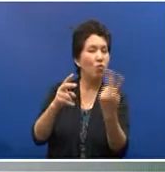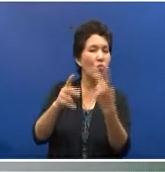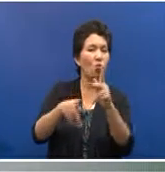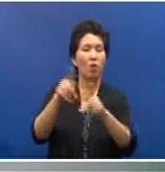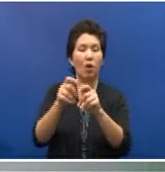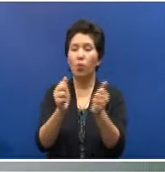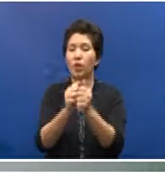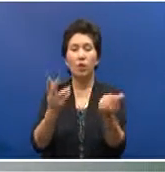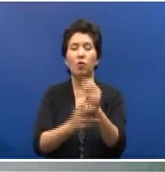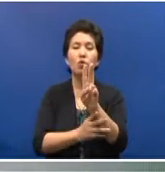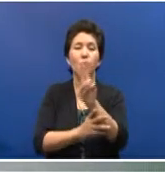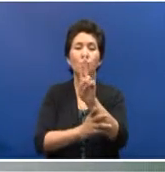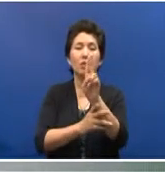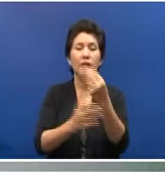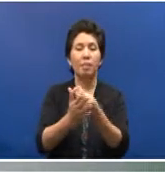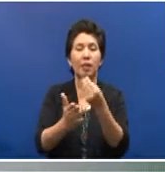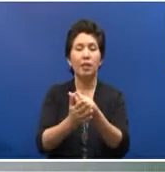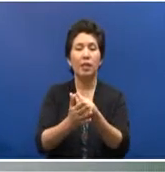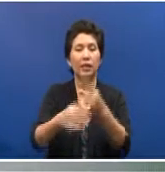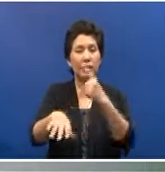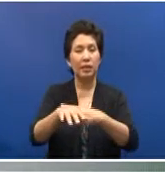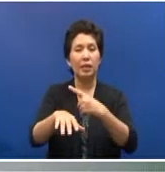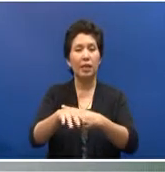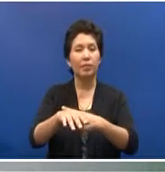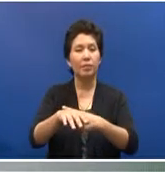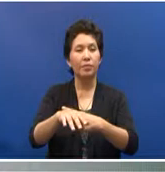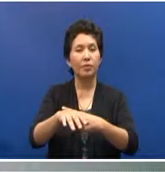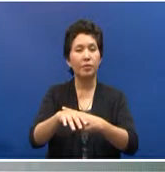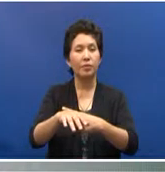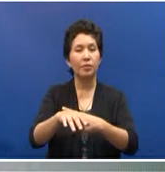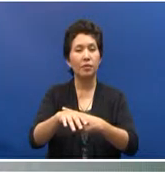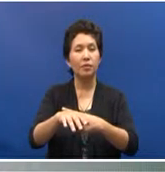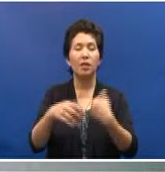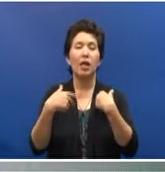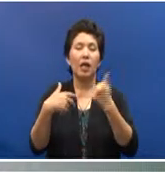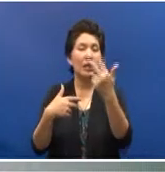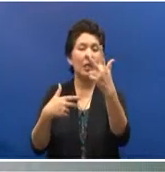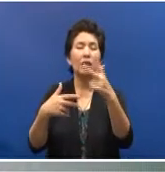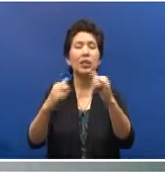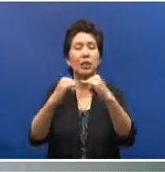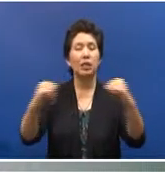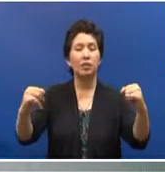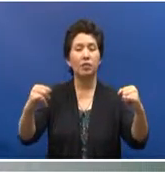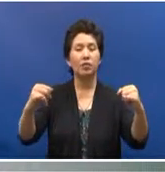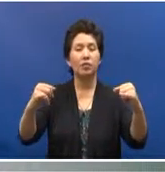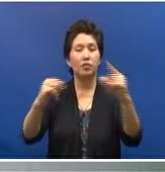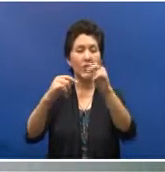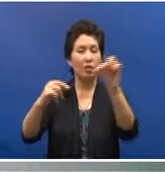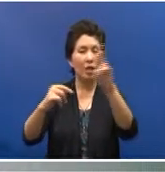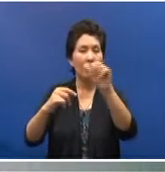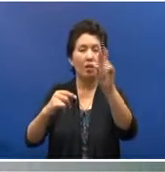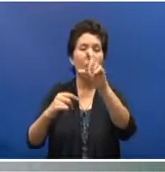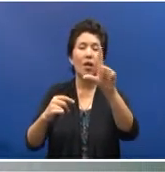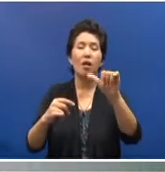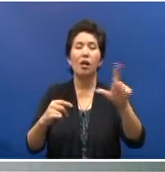using money. Okay, so types of reciprocity, there are three types. That is generalized